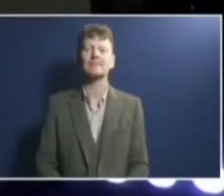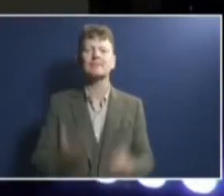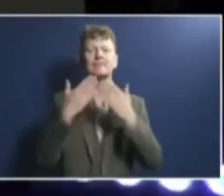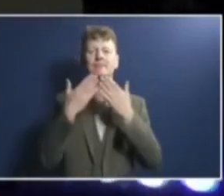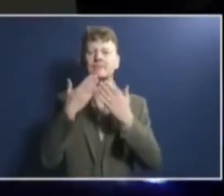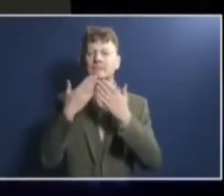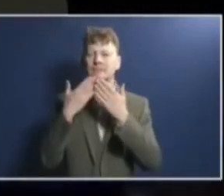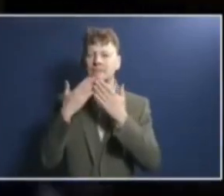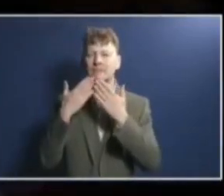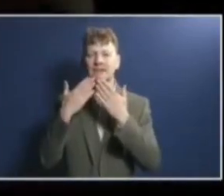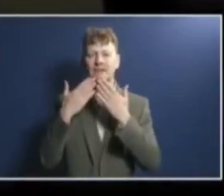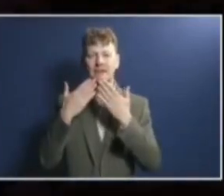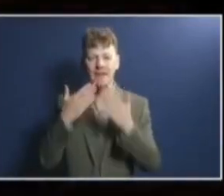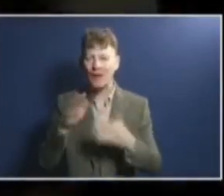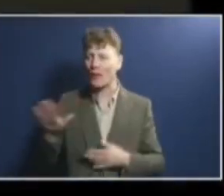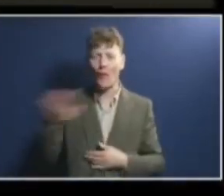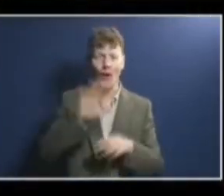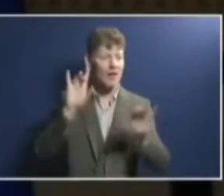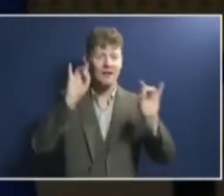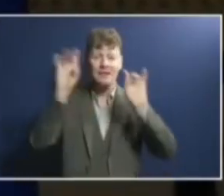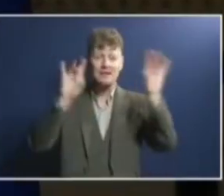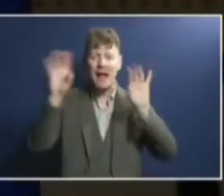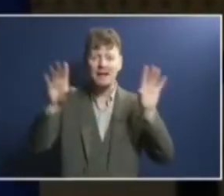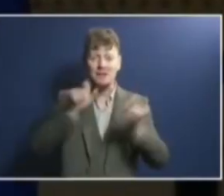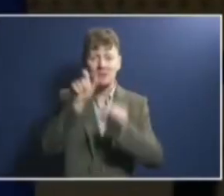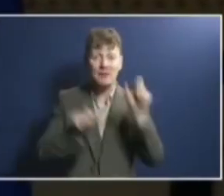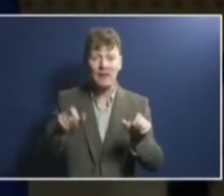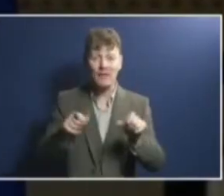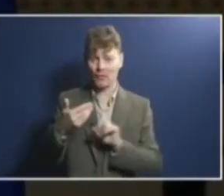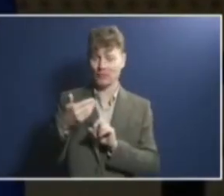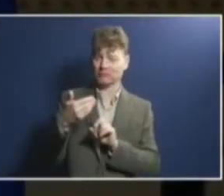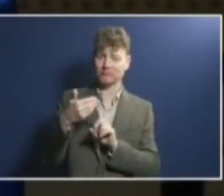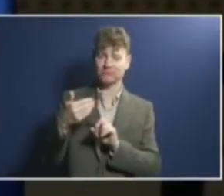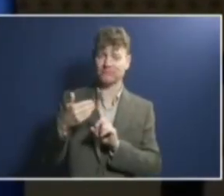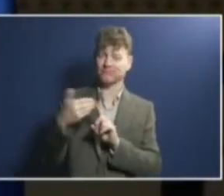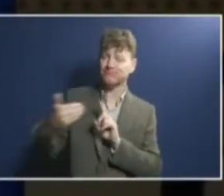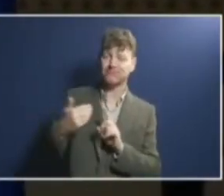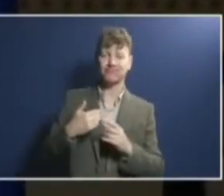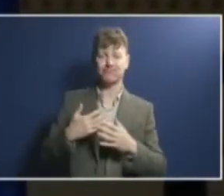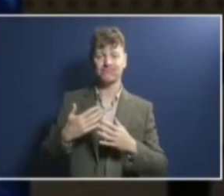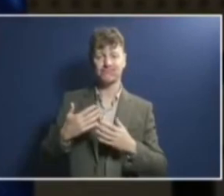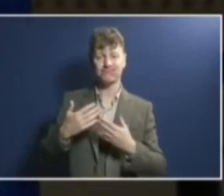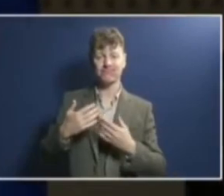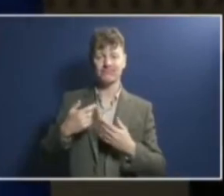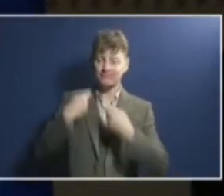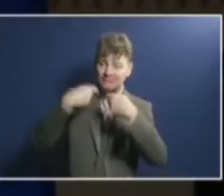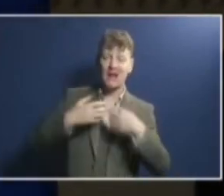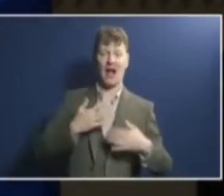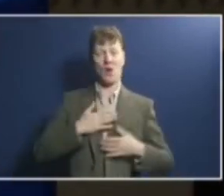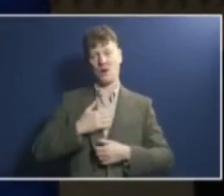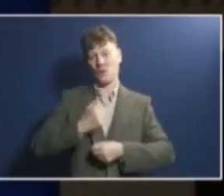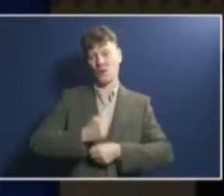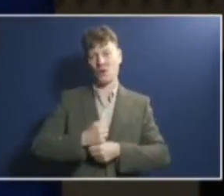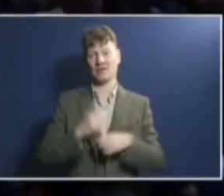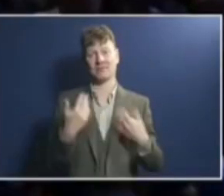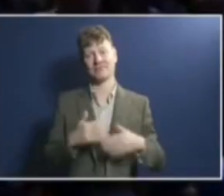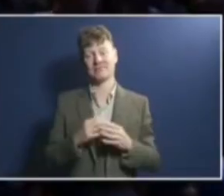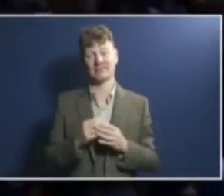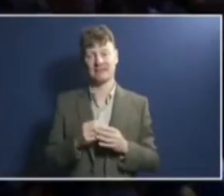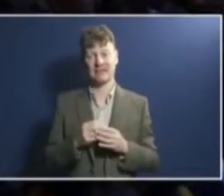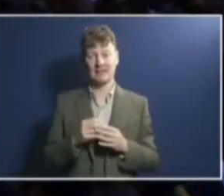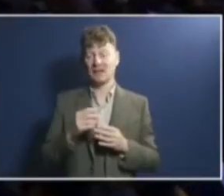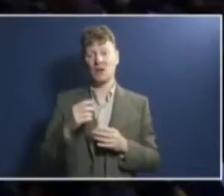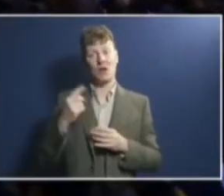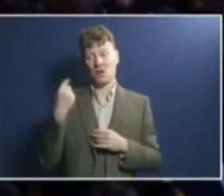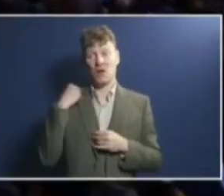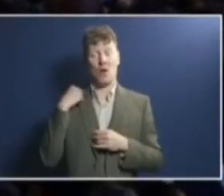Thank you, all the space people, for recognizing our work in making this historic event happen. Touching